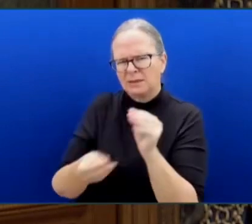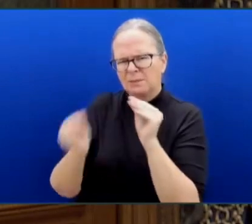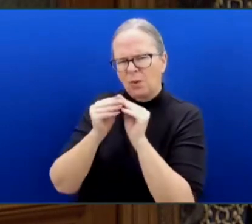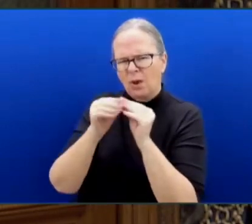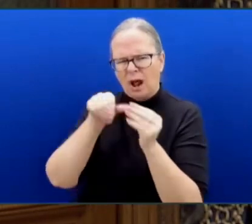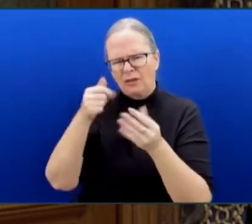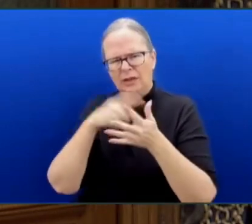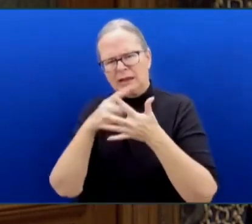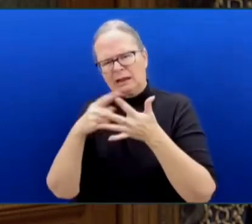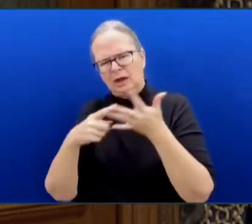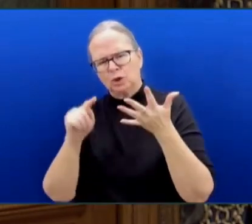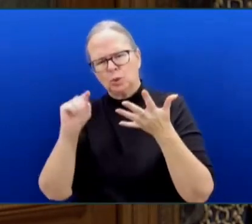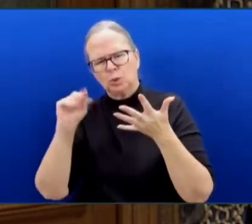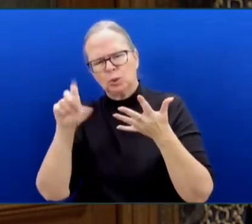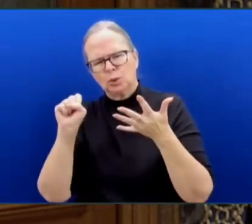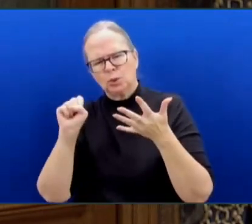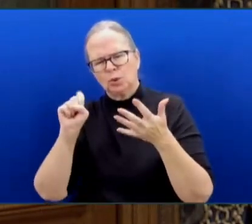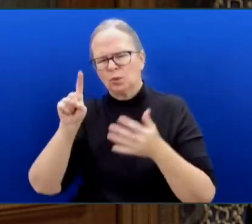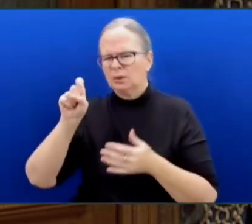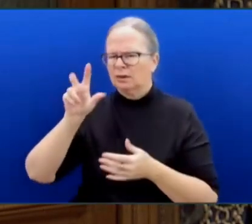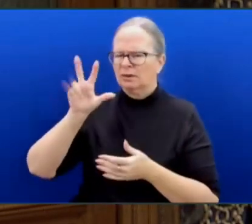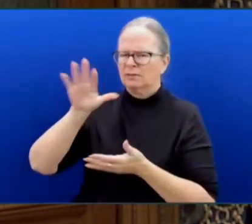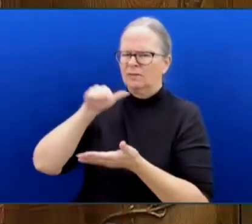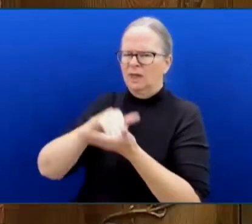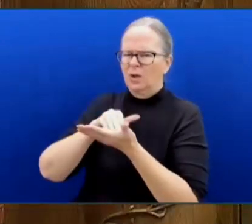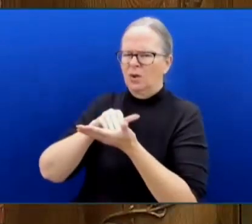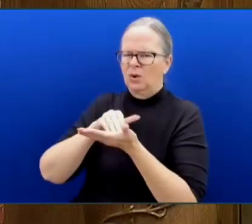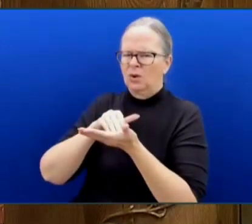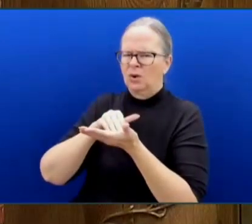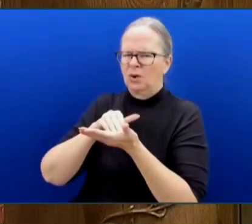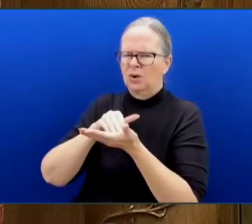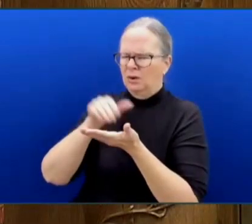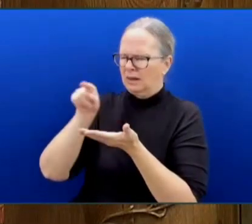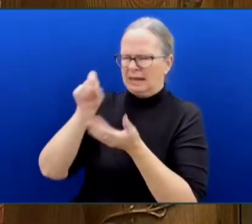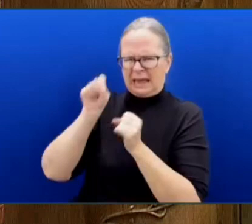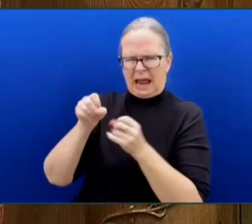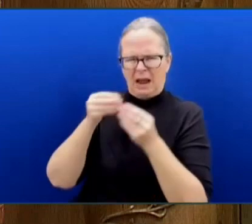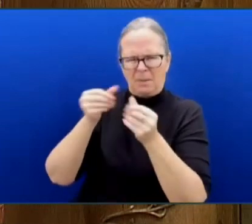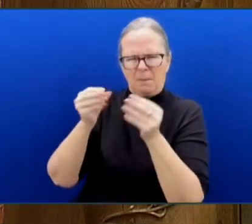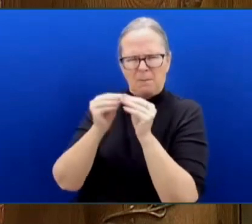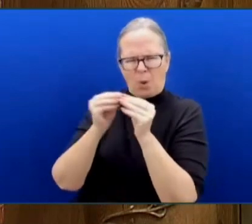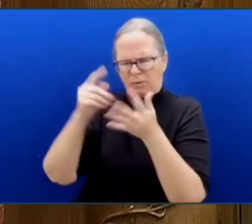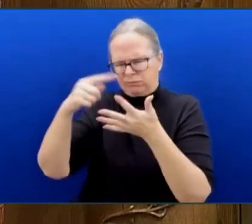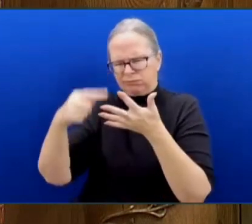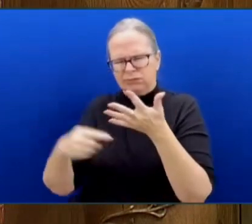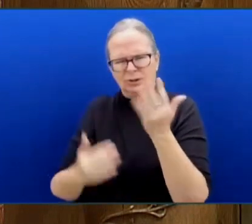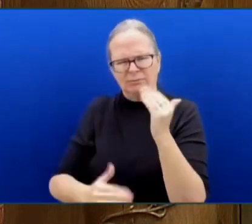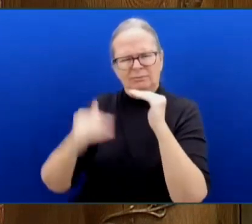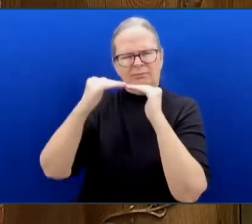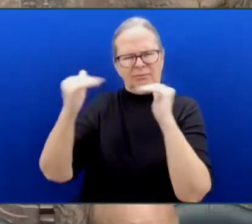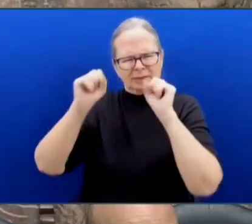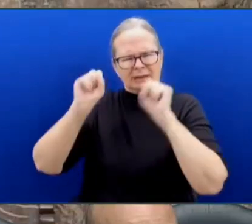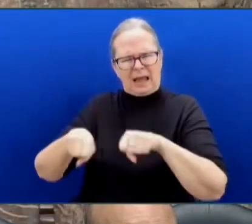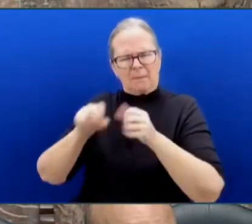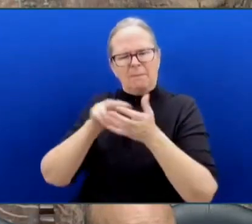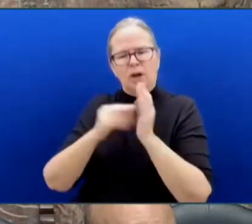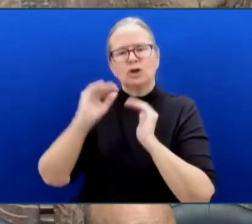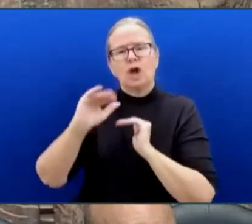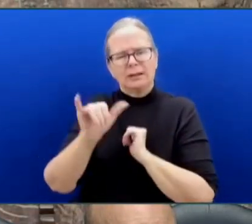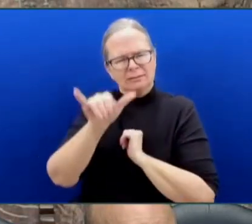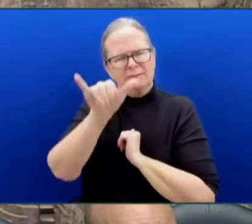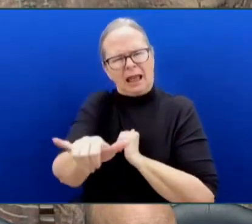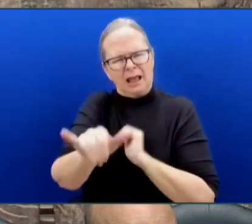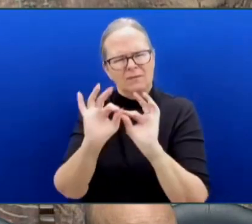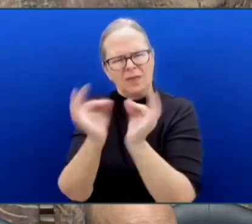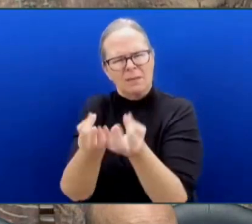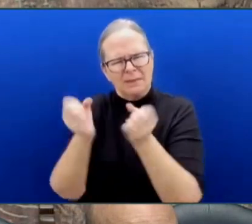actually support the families that are in need? Minister of Health. Honourable Speaker, I would argue that we